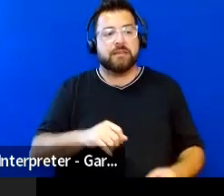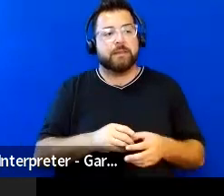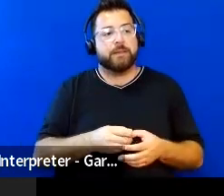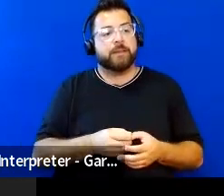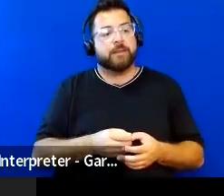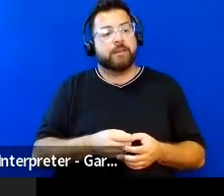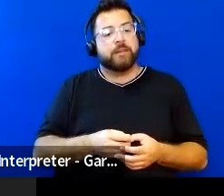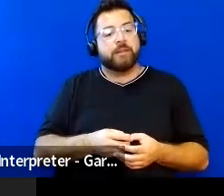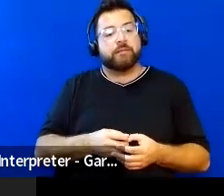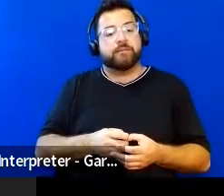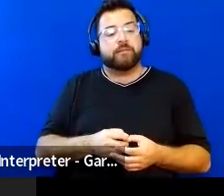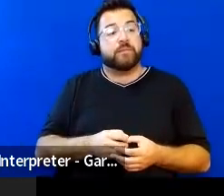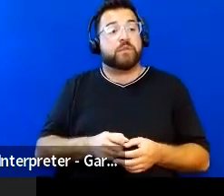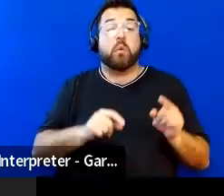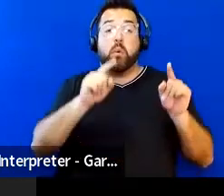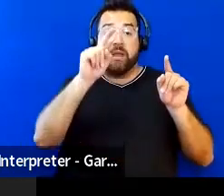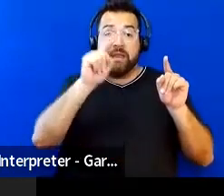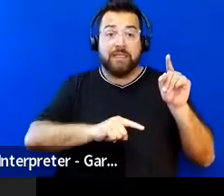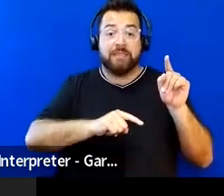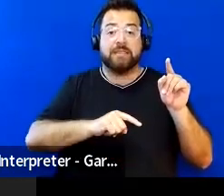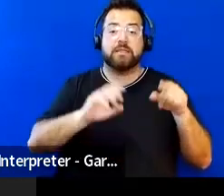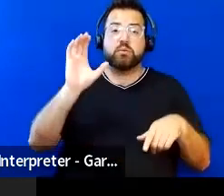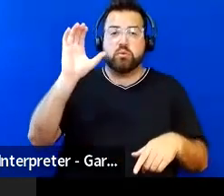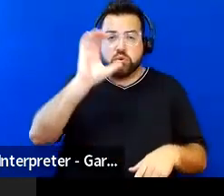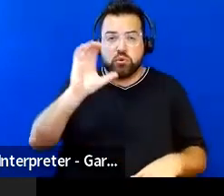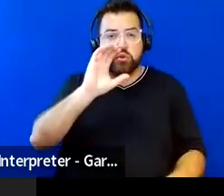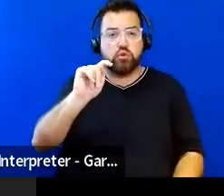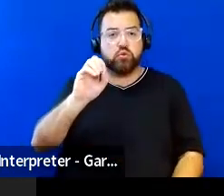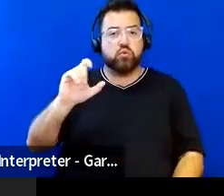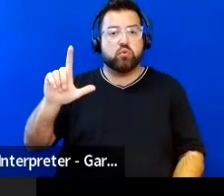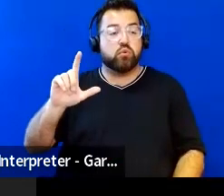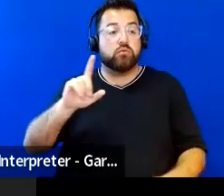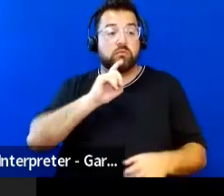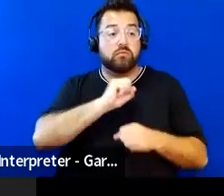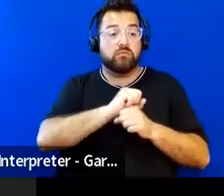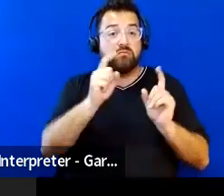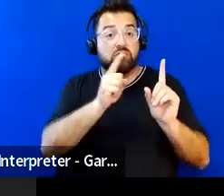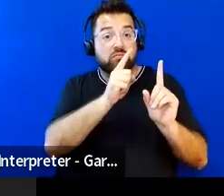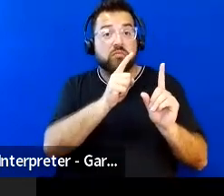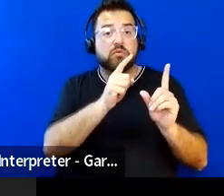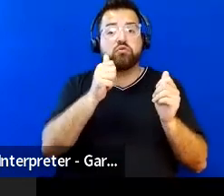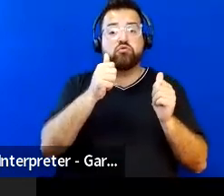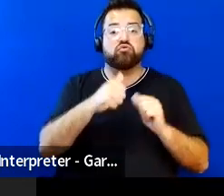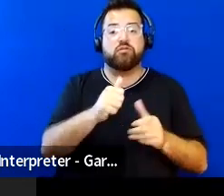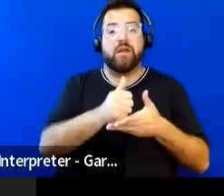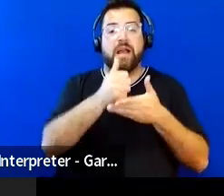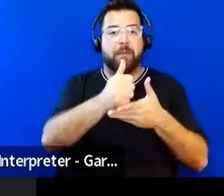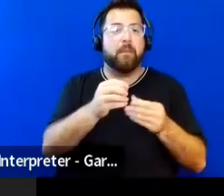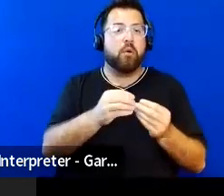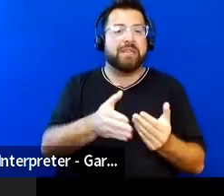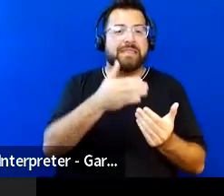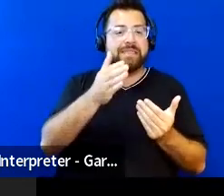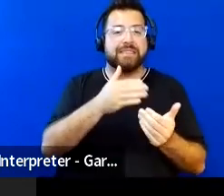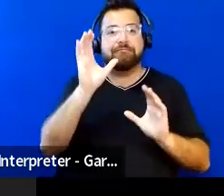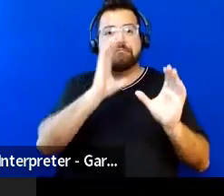Okay, so this is a search tool that's goal is to make the discovery of open content easier. It has all kinds of different